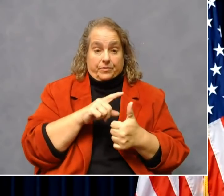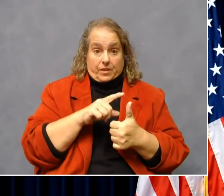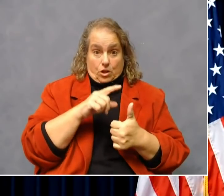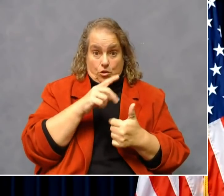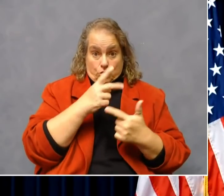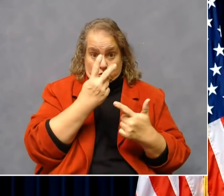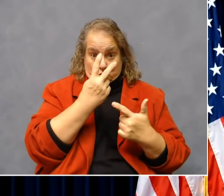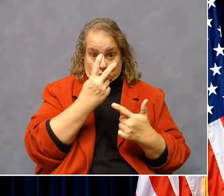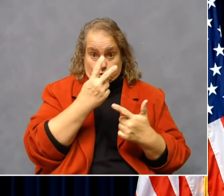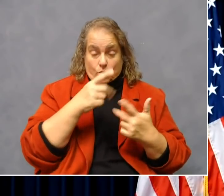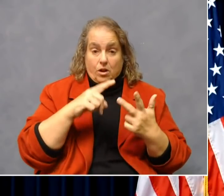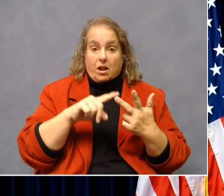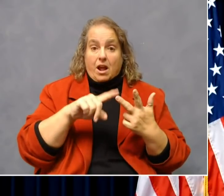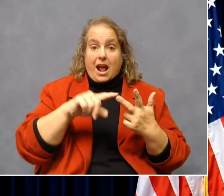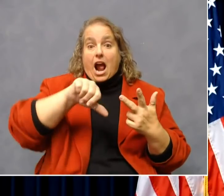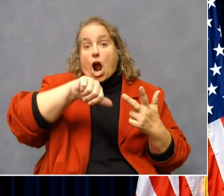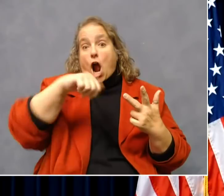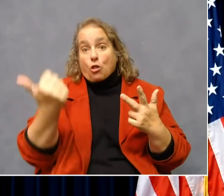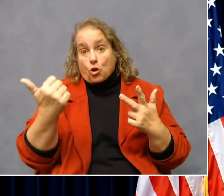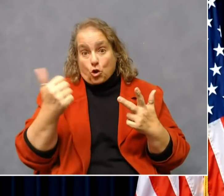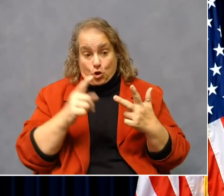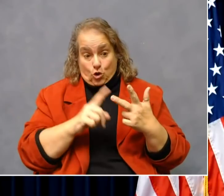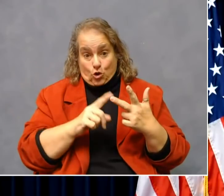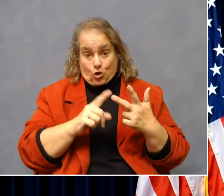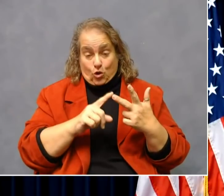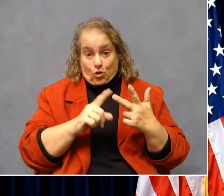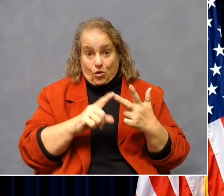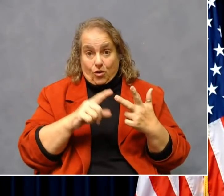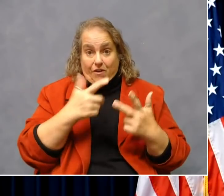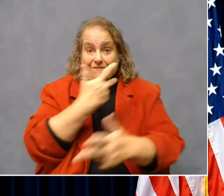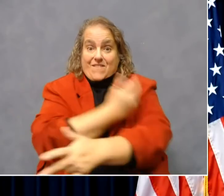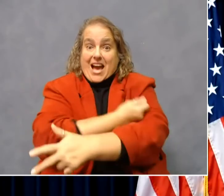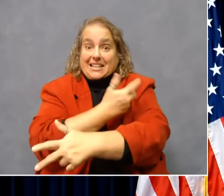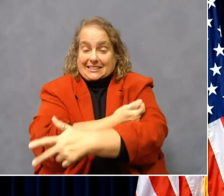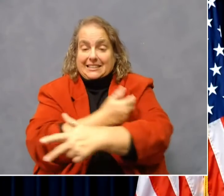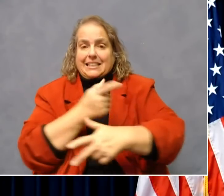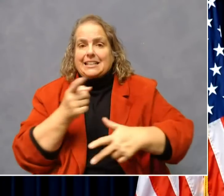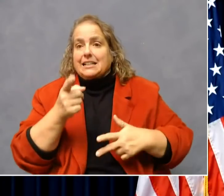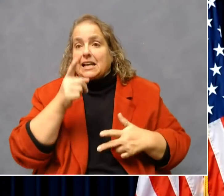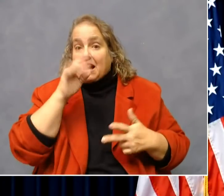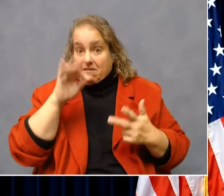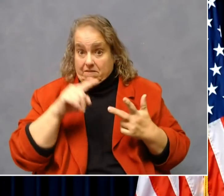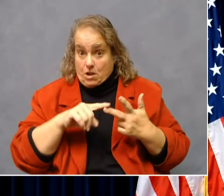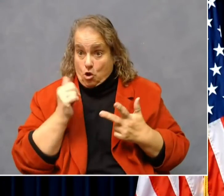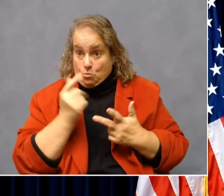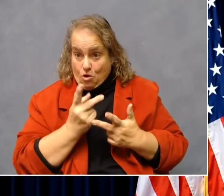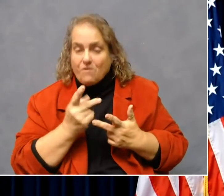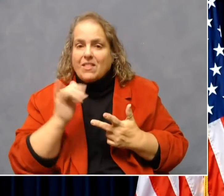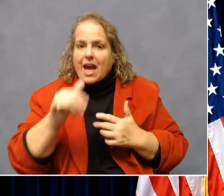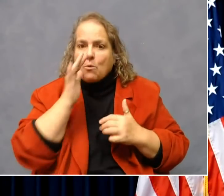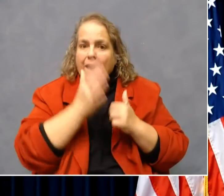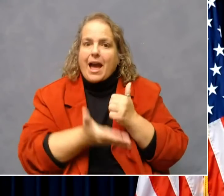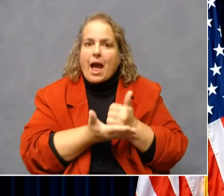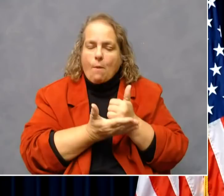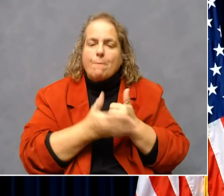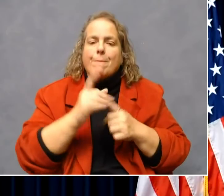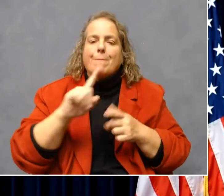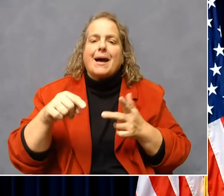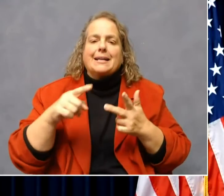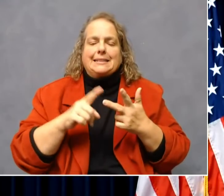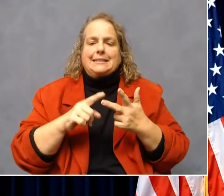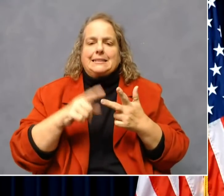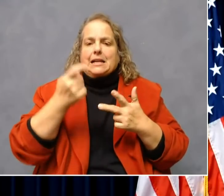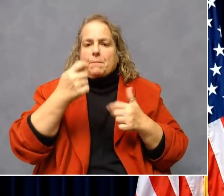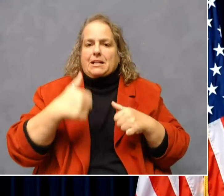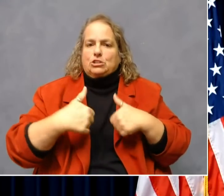AstraZeneca right now, there's some challenges in the data. So I think that one will at least slow down. The Johnson & Johnson, if